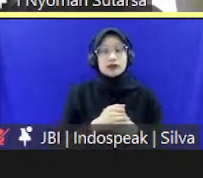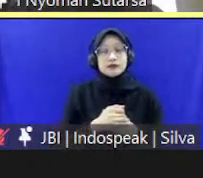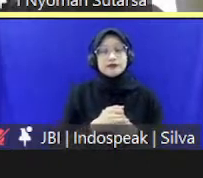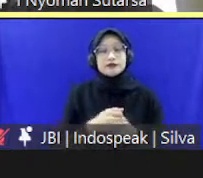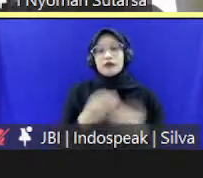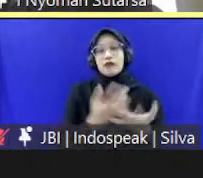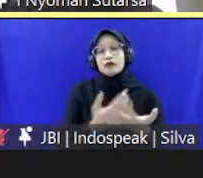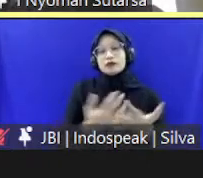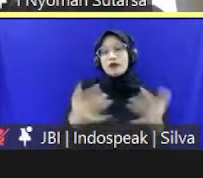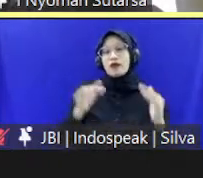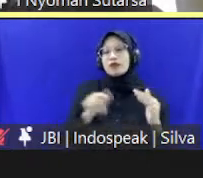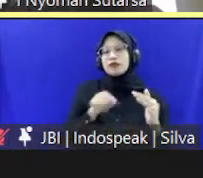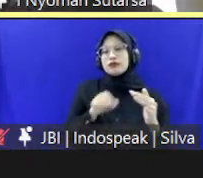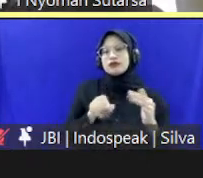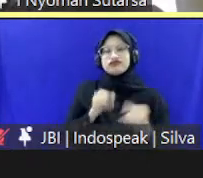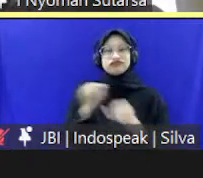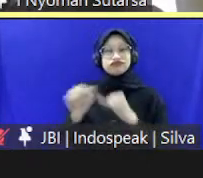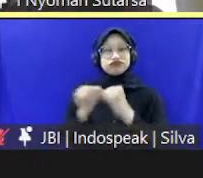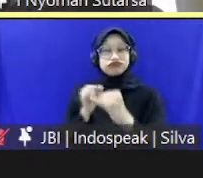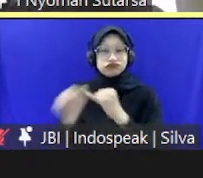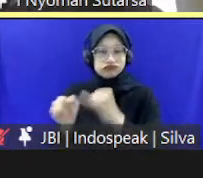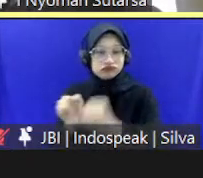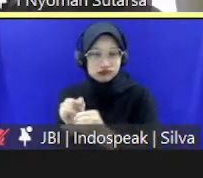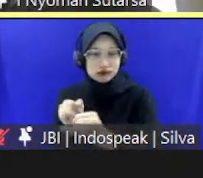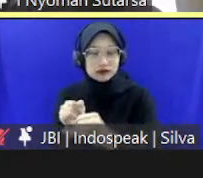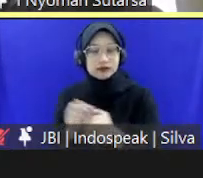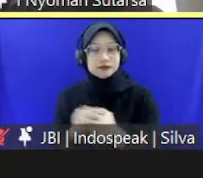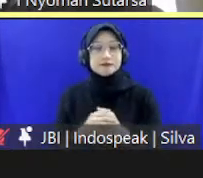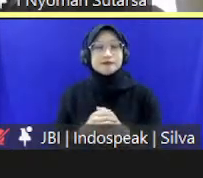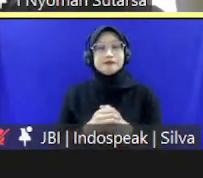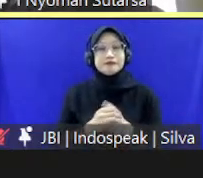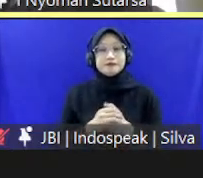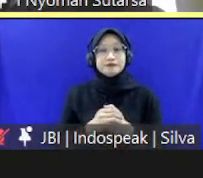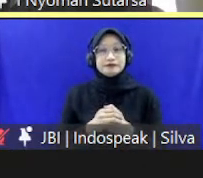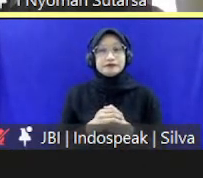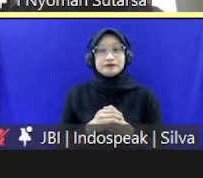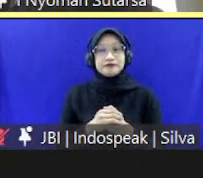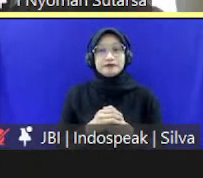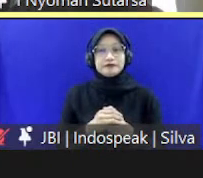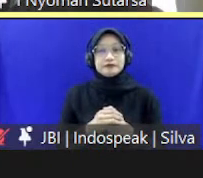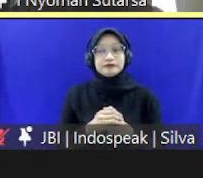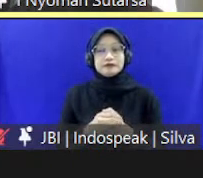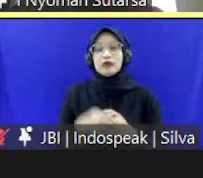women. And for some people, this act is simply assumed as a sin.